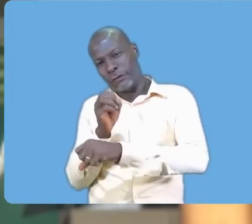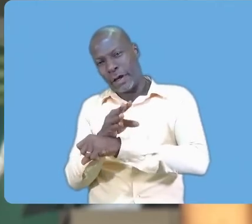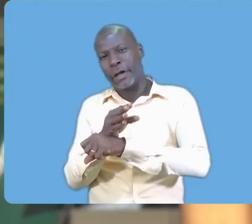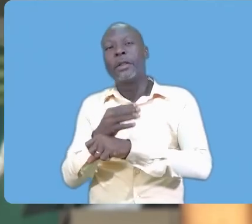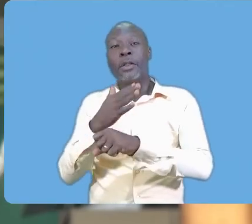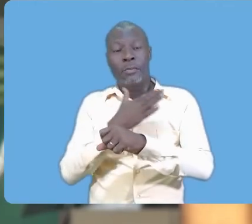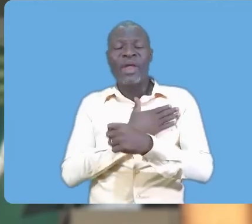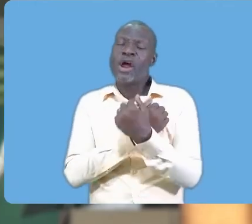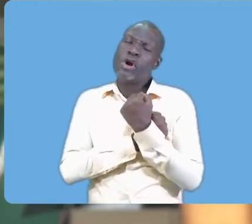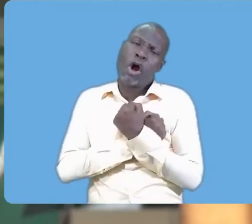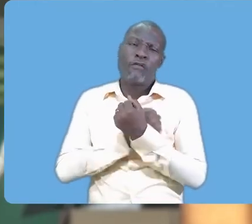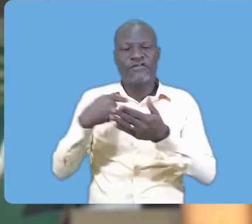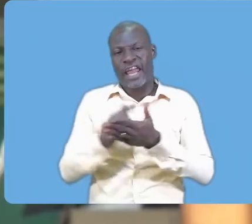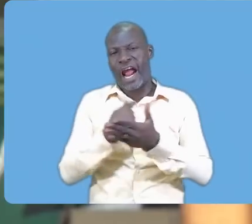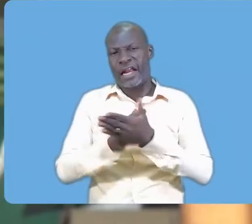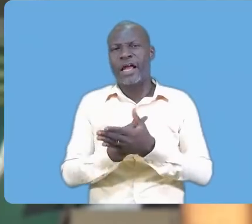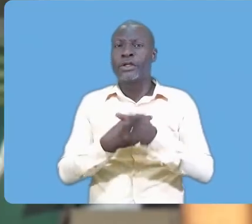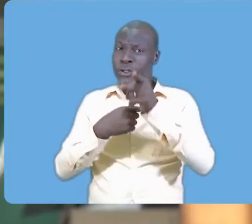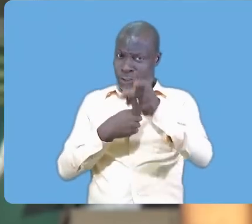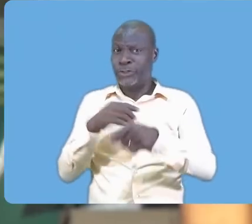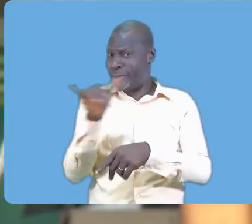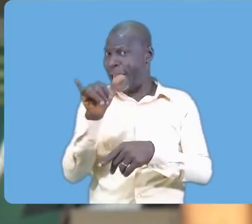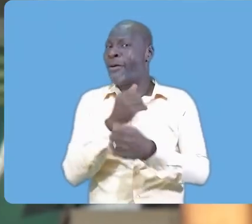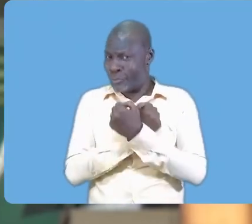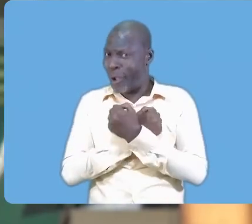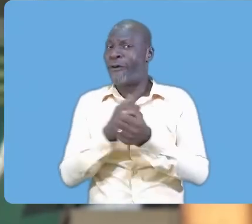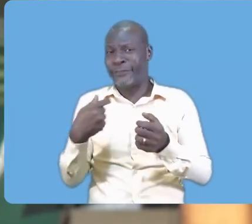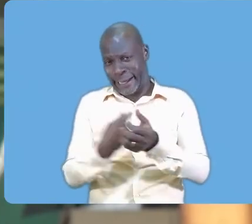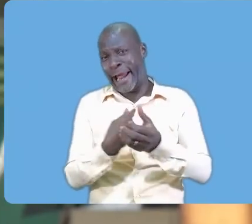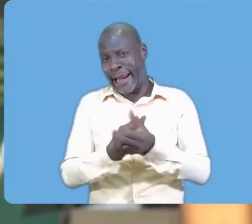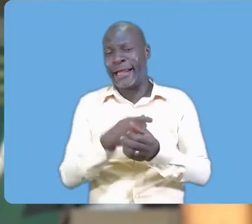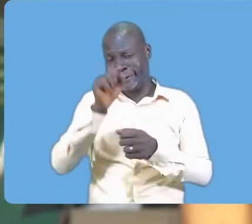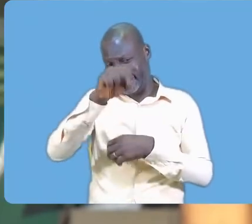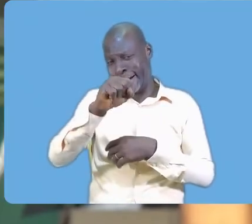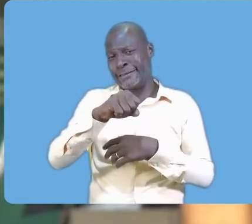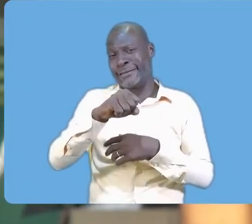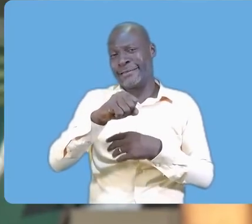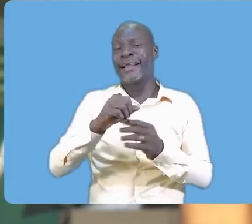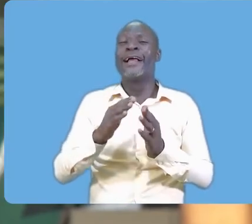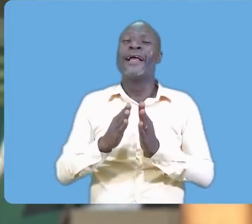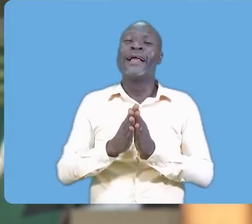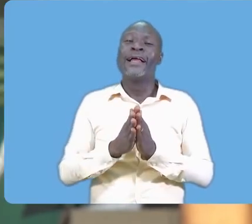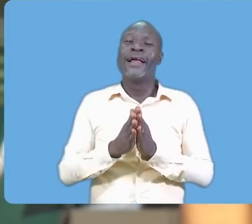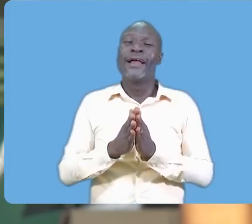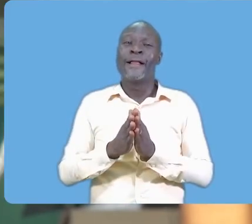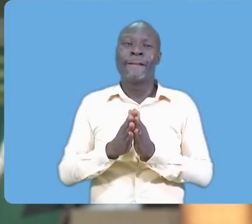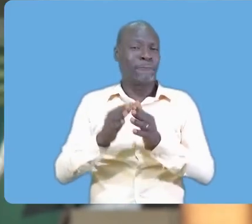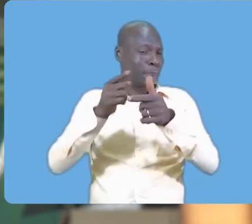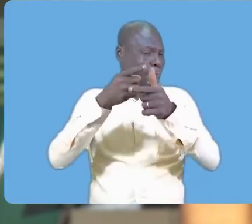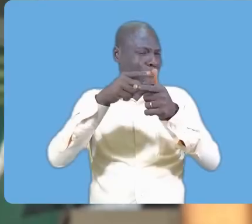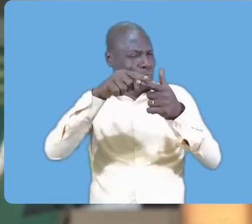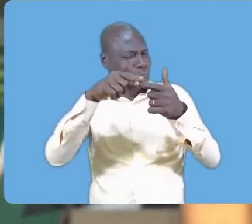odo oman Ghana no enti ebetu ye ho fo se ebetenten ye ho ama ne ama atumi akoyie oba akunso